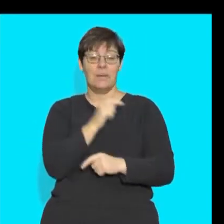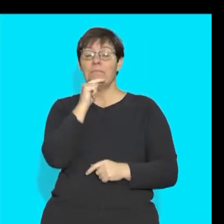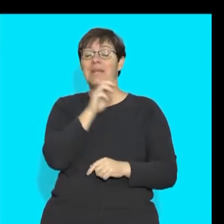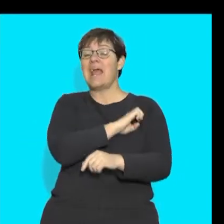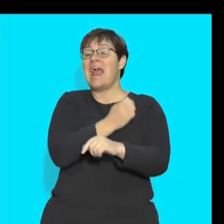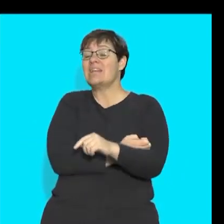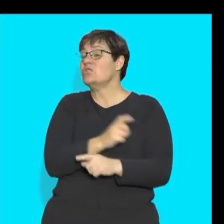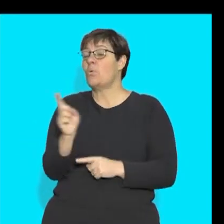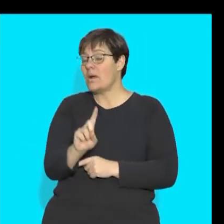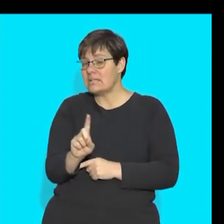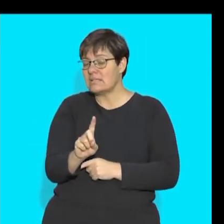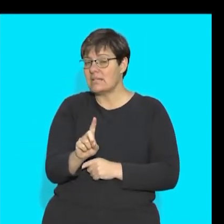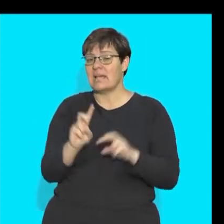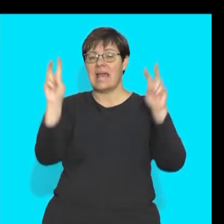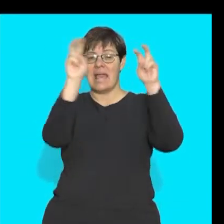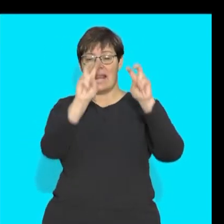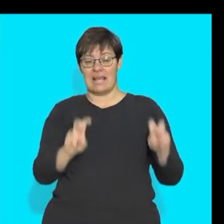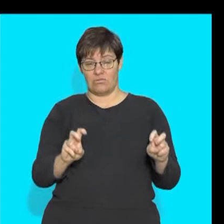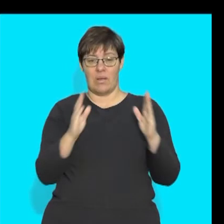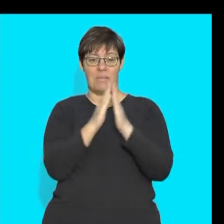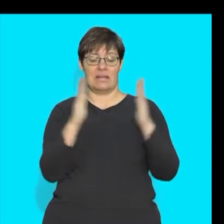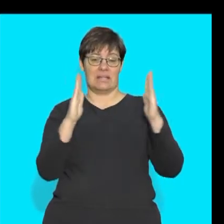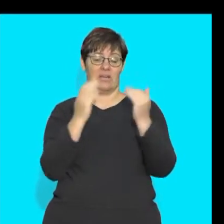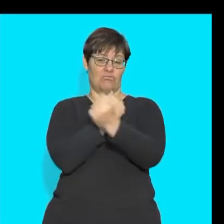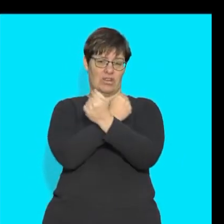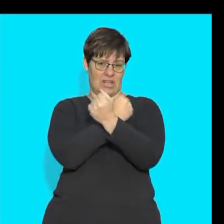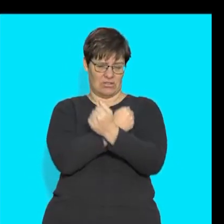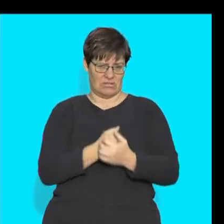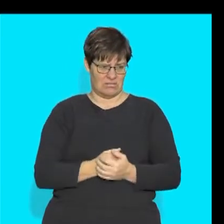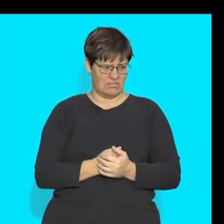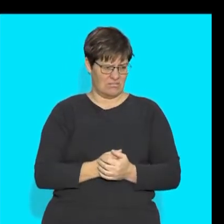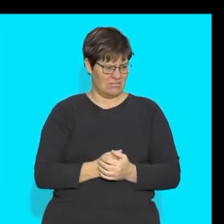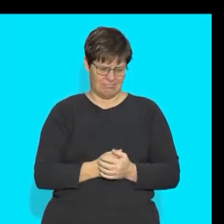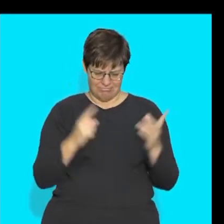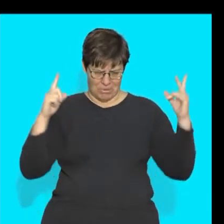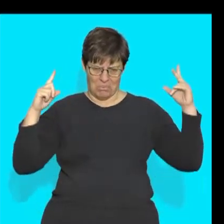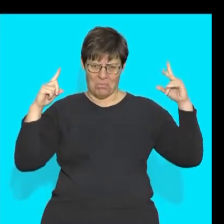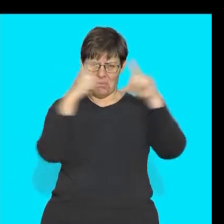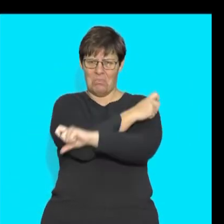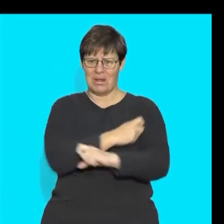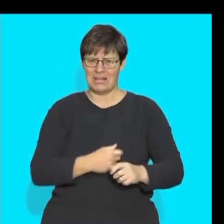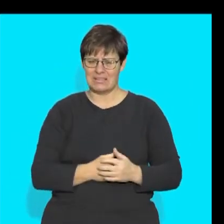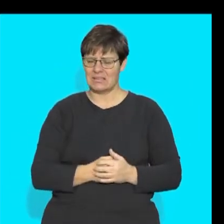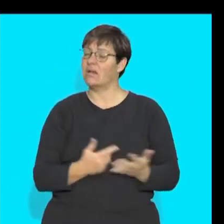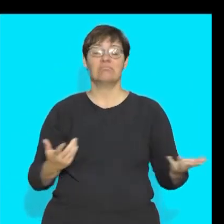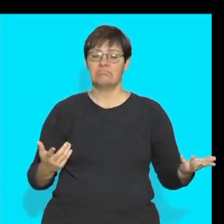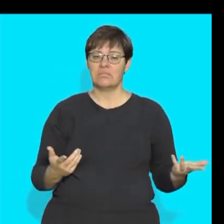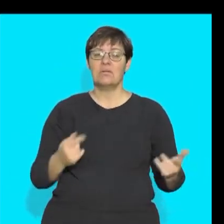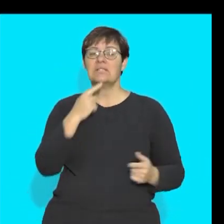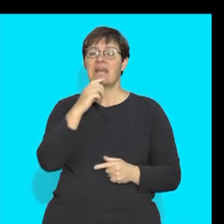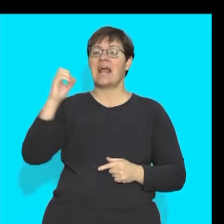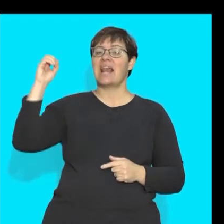in the form of electromagnetic radiation. That just sounds really complicated, but really we